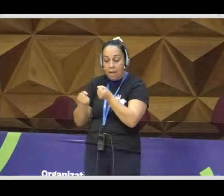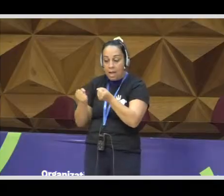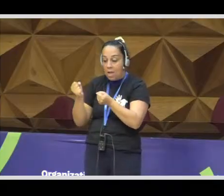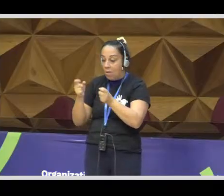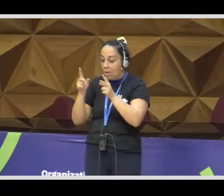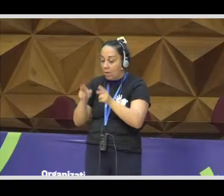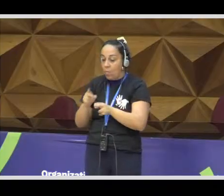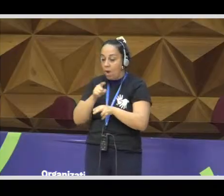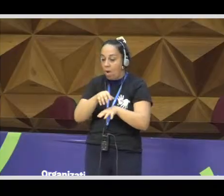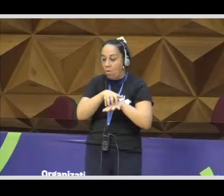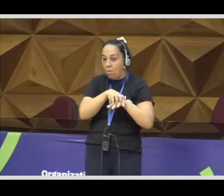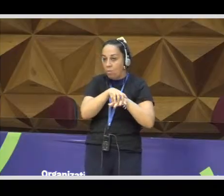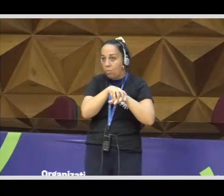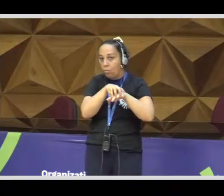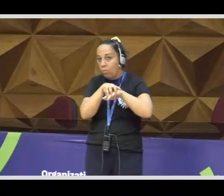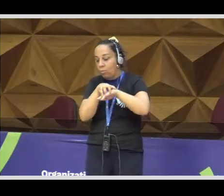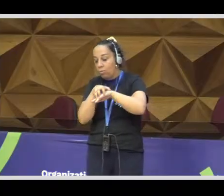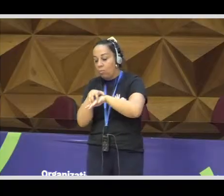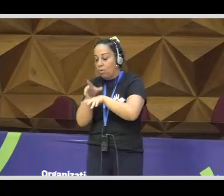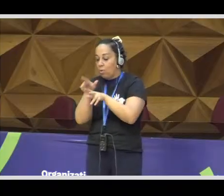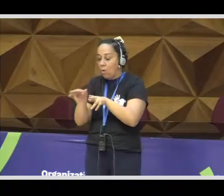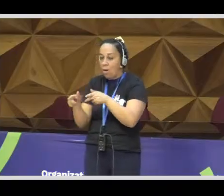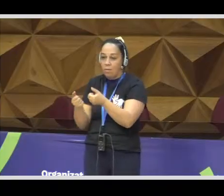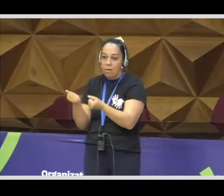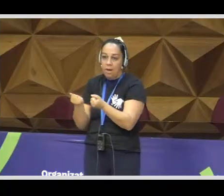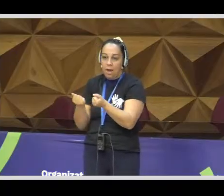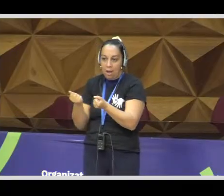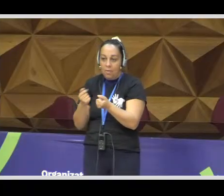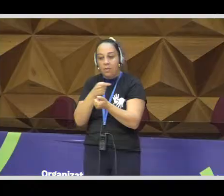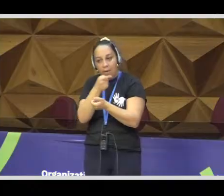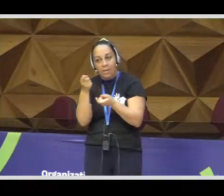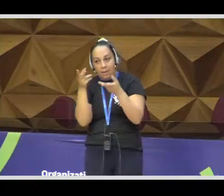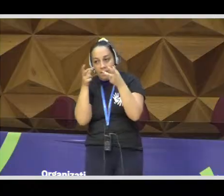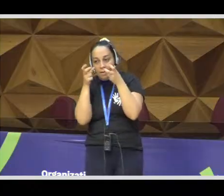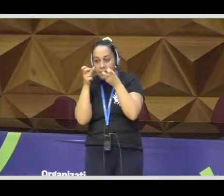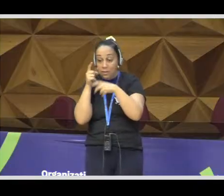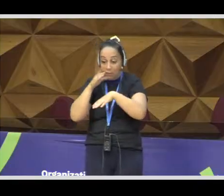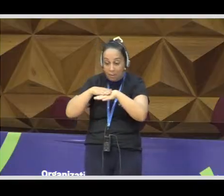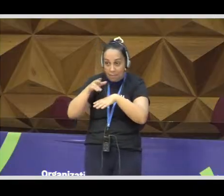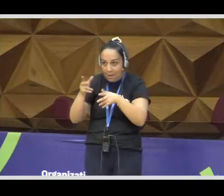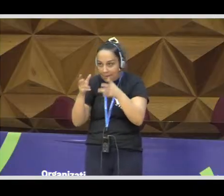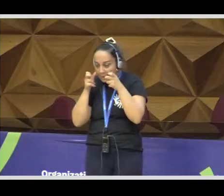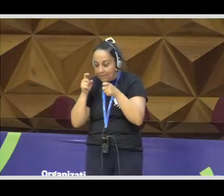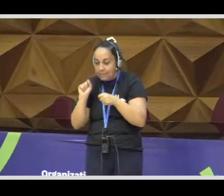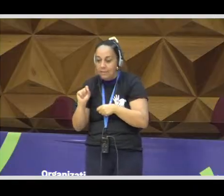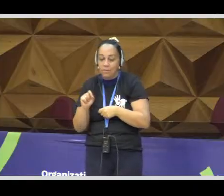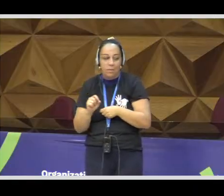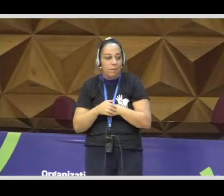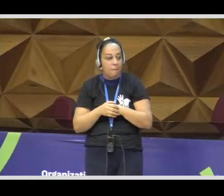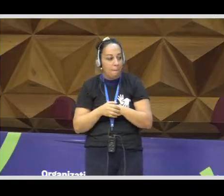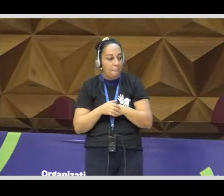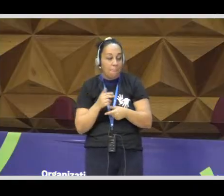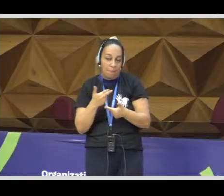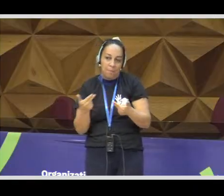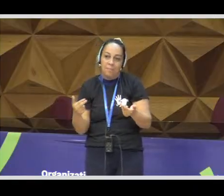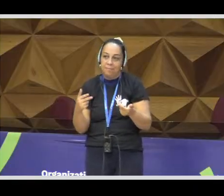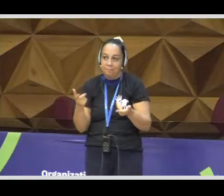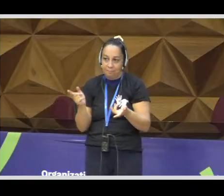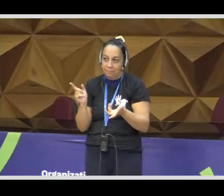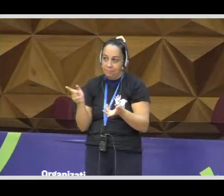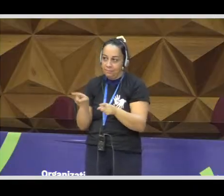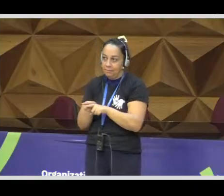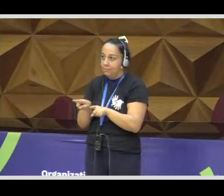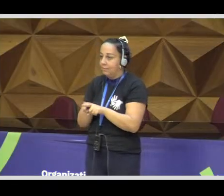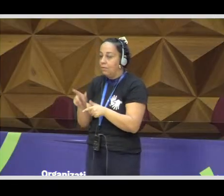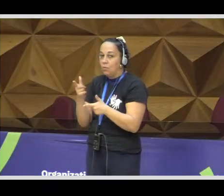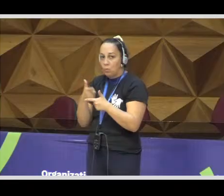potential interesting things that might make our travel time more interesting. But there's a few problems that we have to resolve before we can do